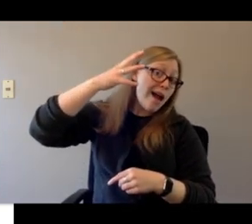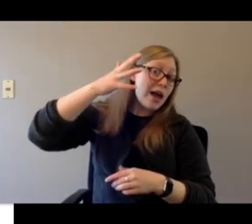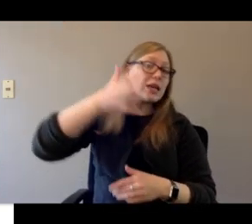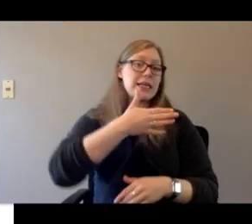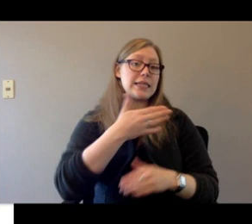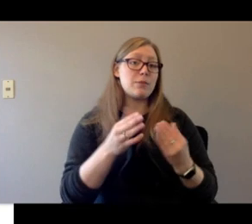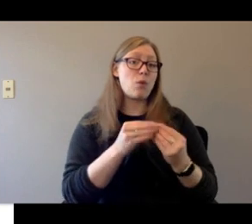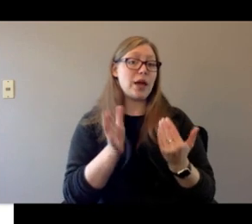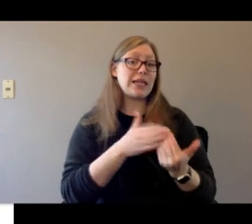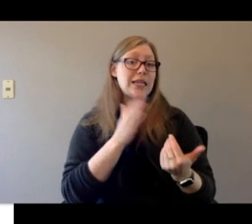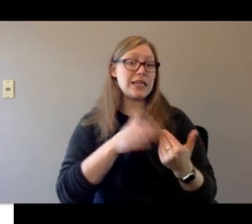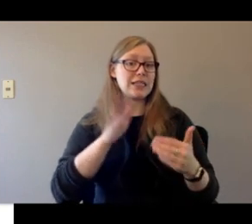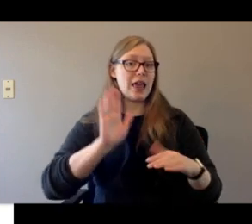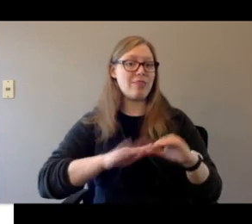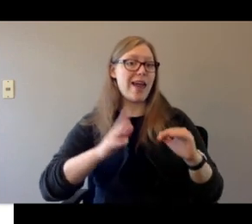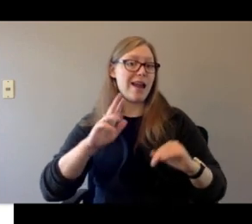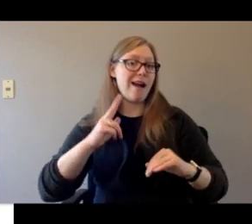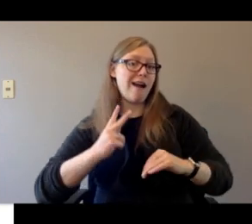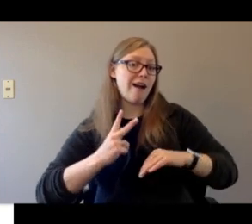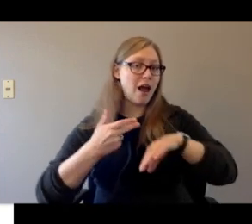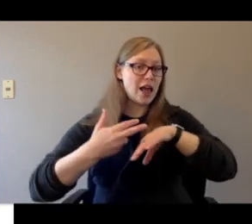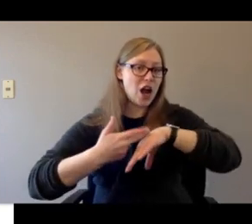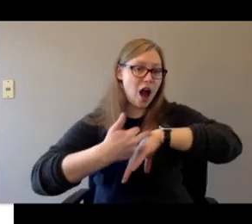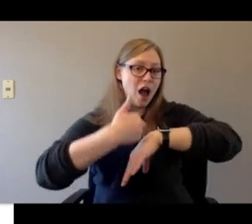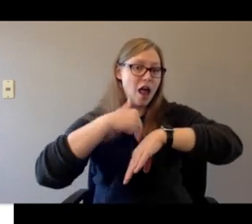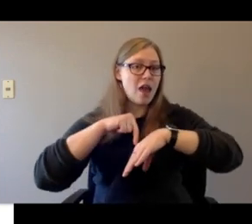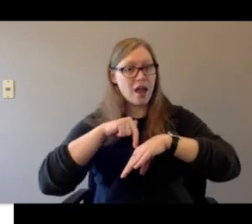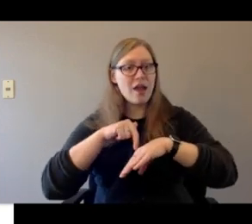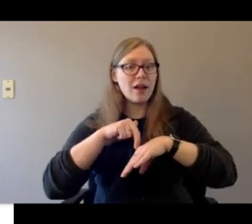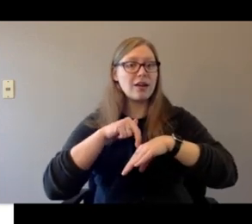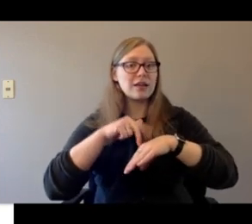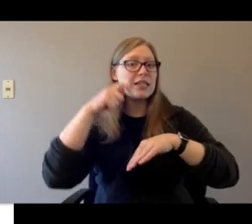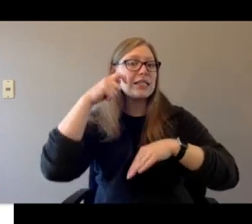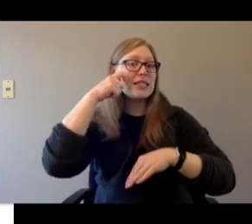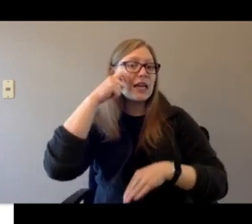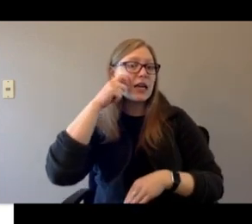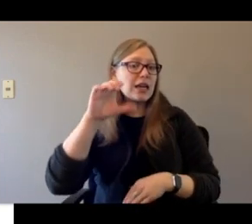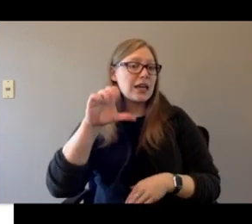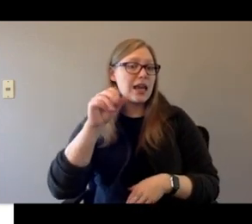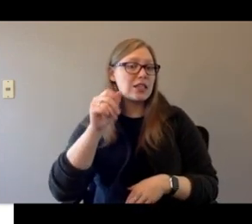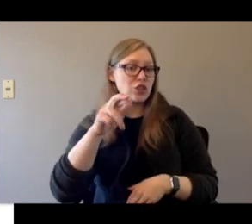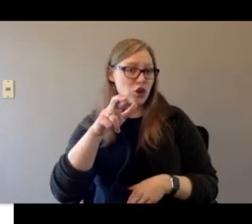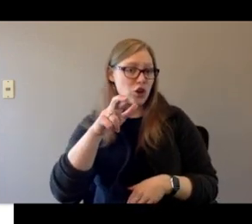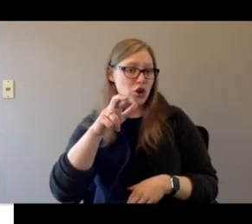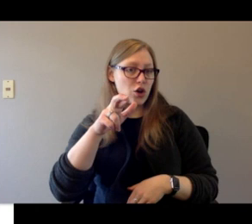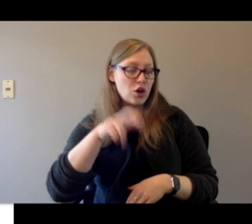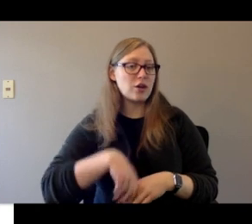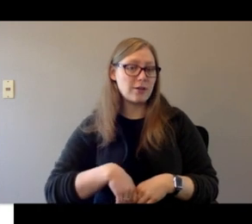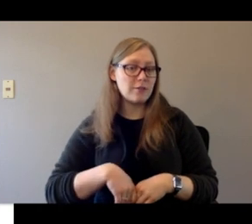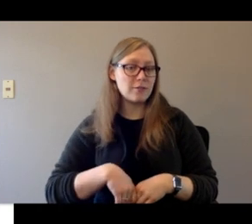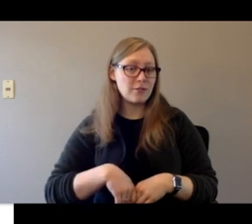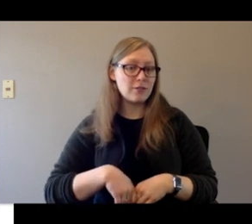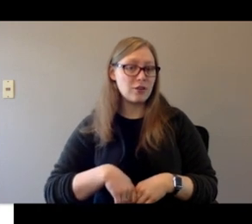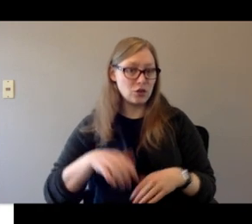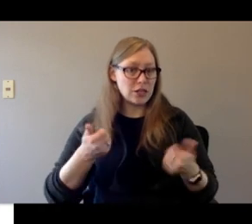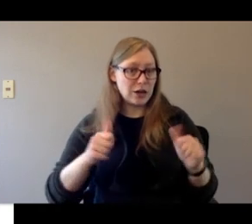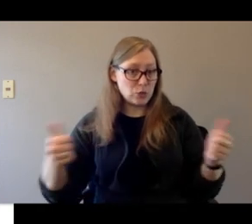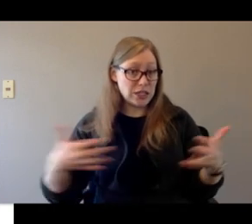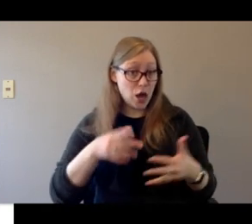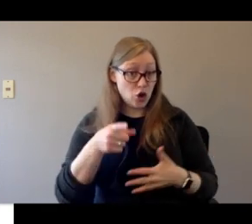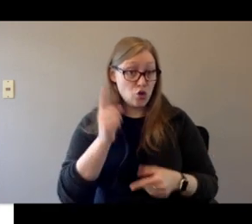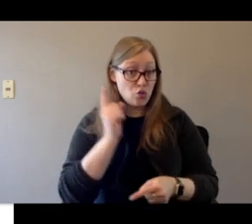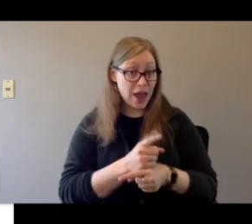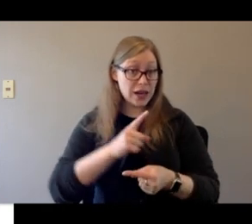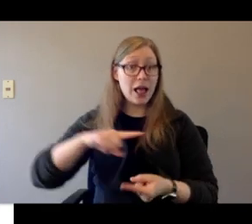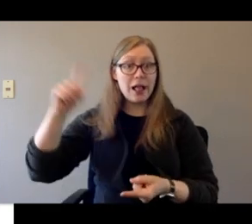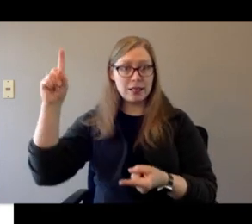fear, right? It's saying that you can cut out your sun exposure or to spend less time in the sun is easier